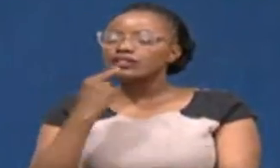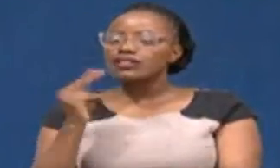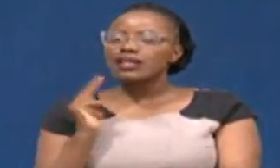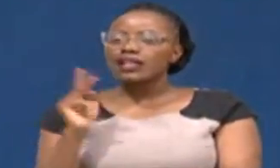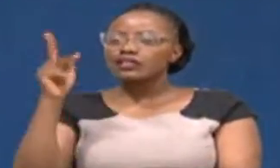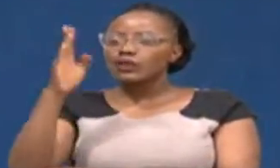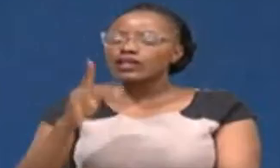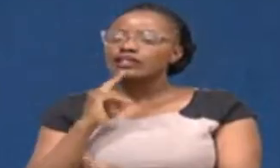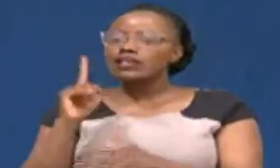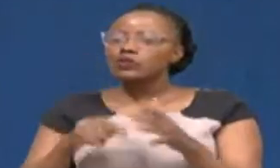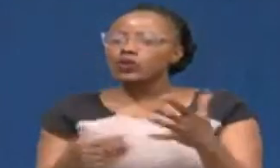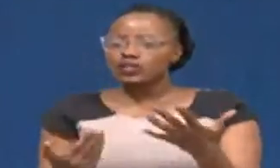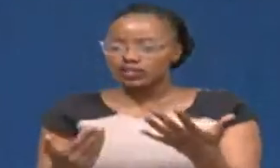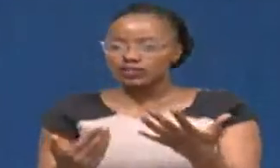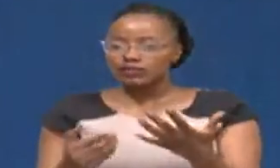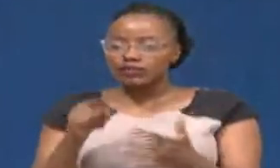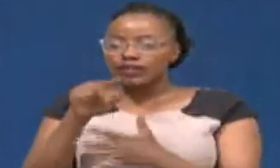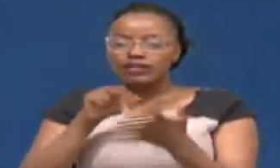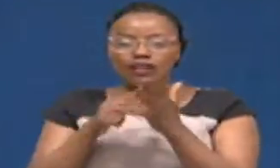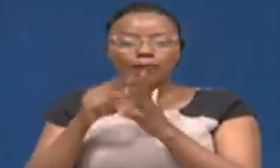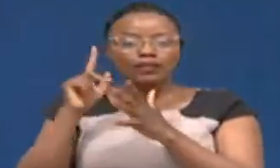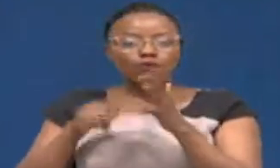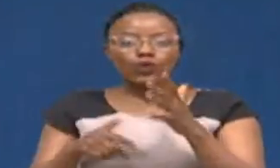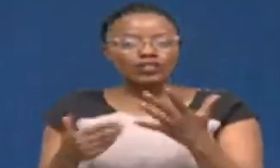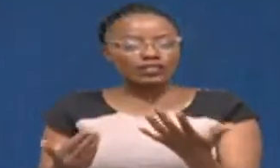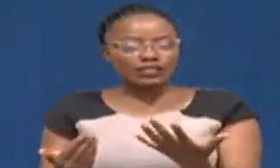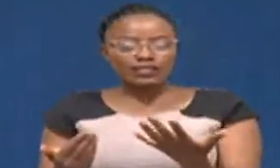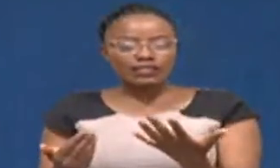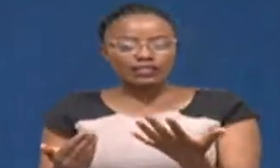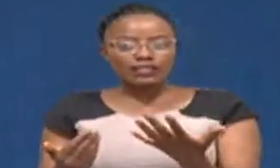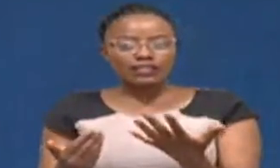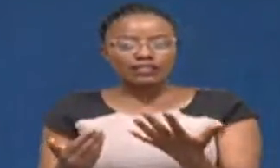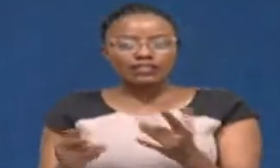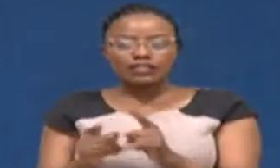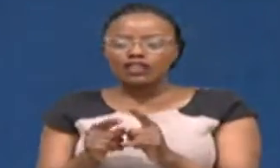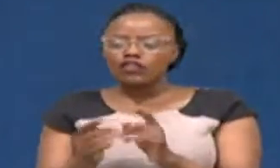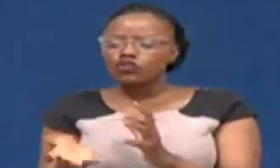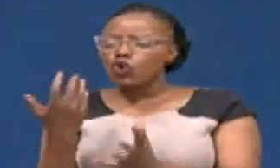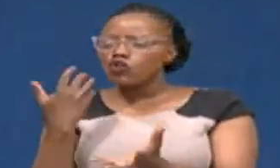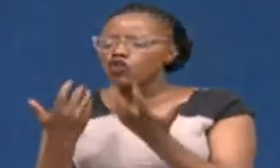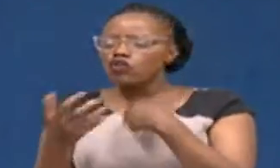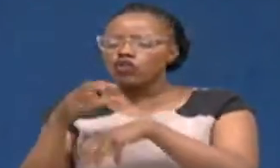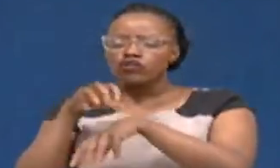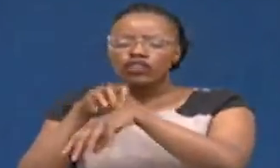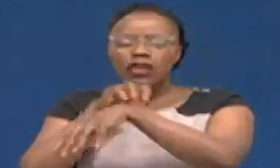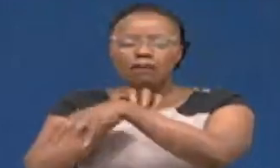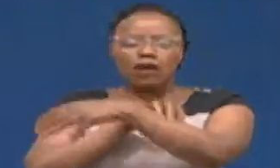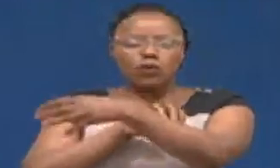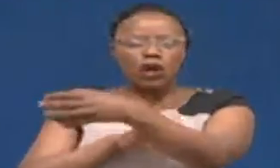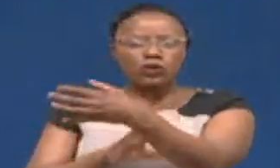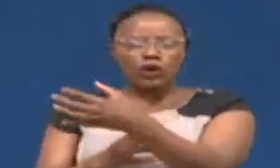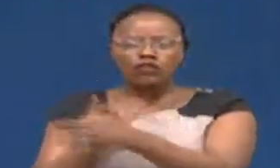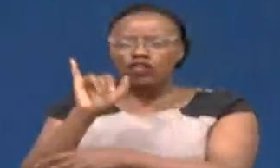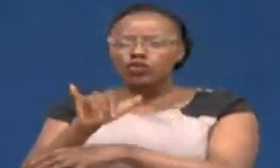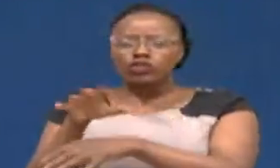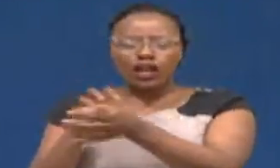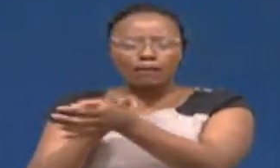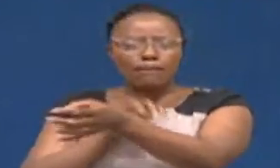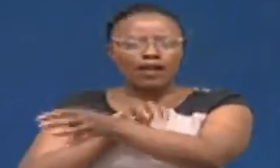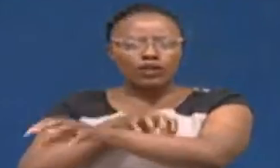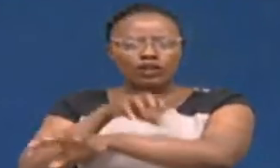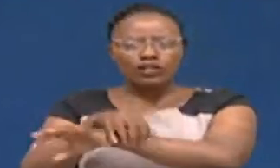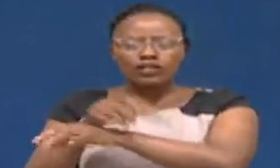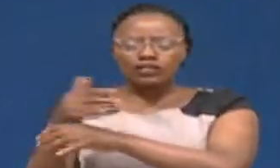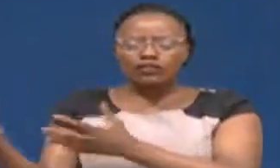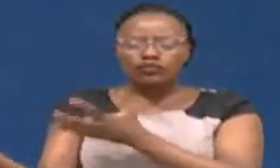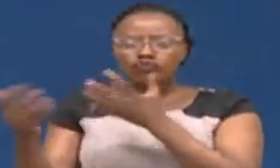Kenyans and tells us what he meant with kutoa madoadoa. Does it mean that au madoadoa wawekwe